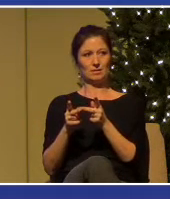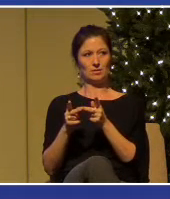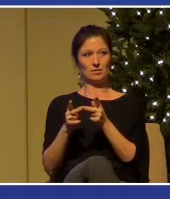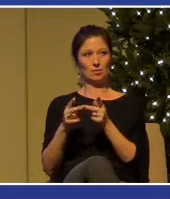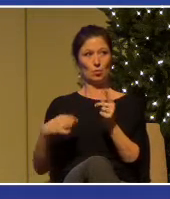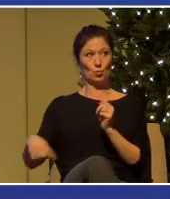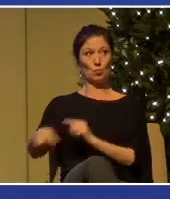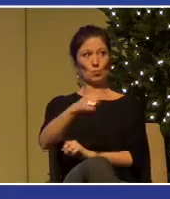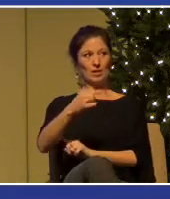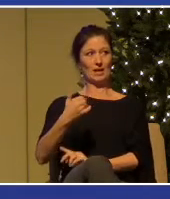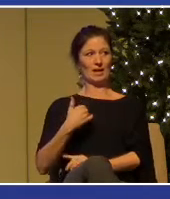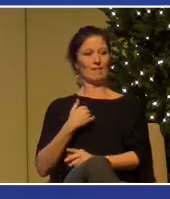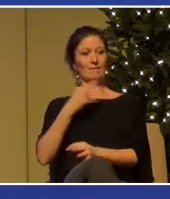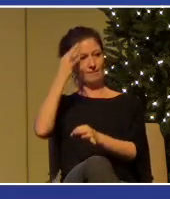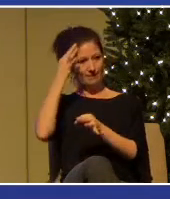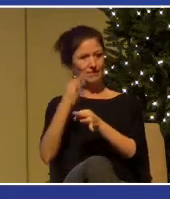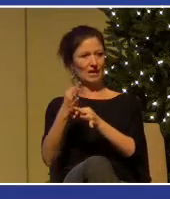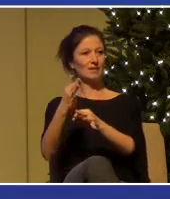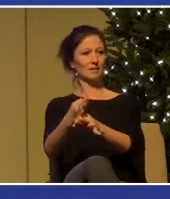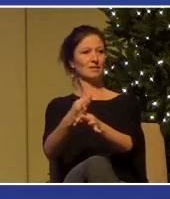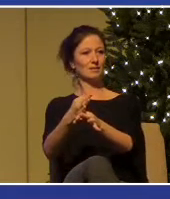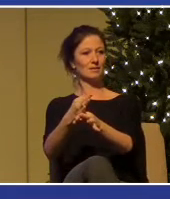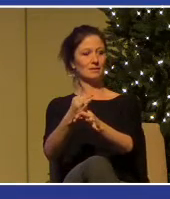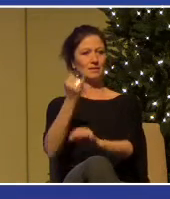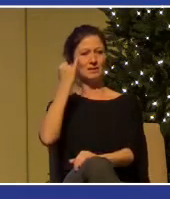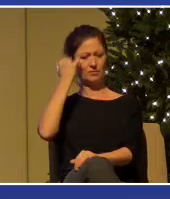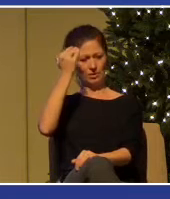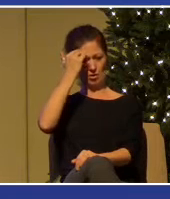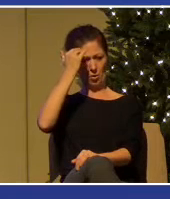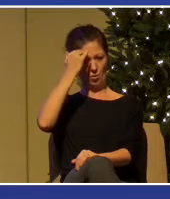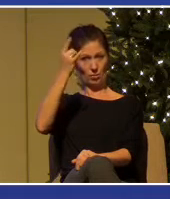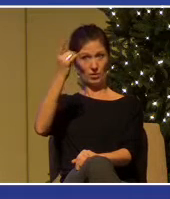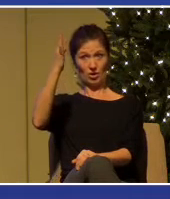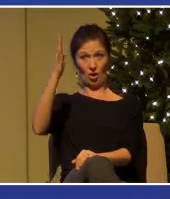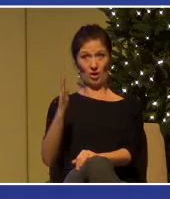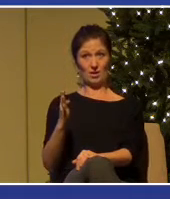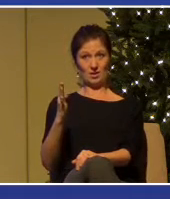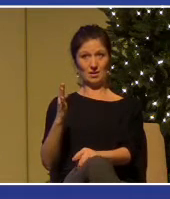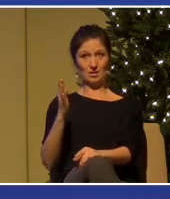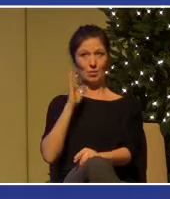Because when we know God as the God who comes in this area,